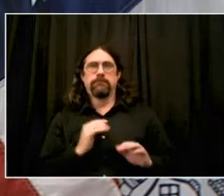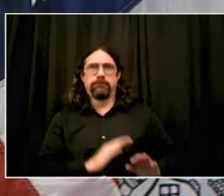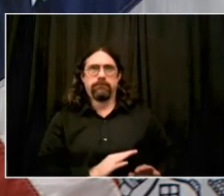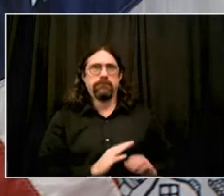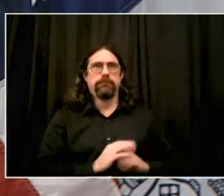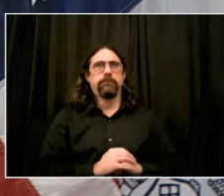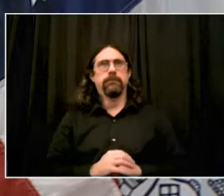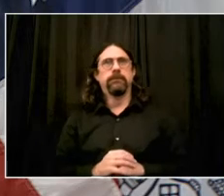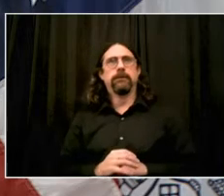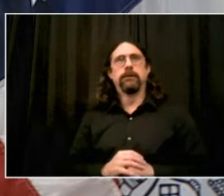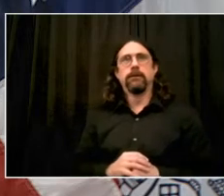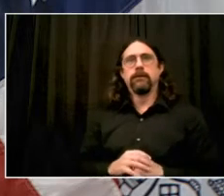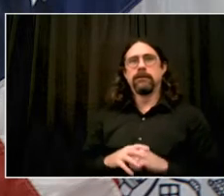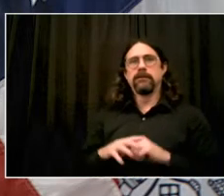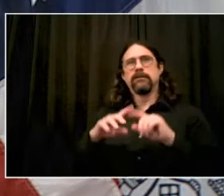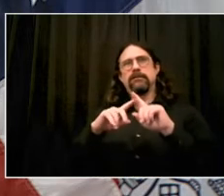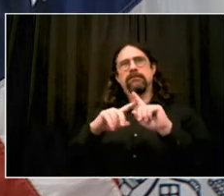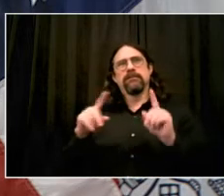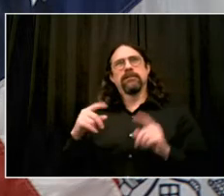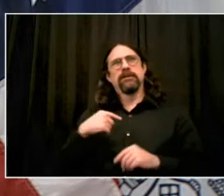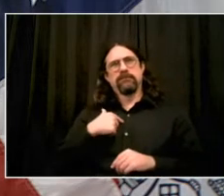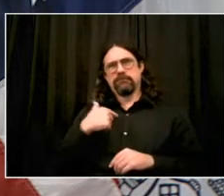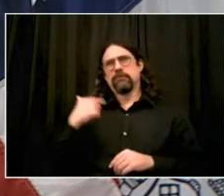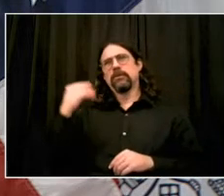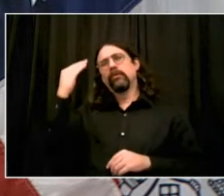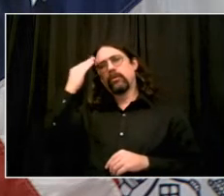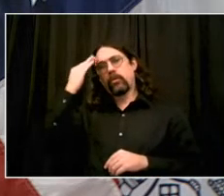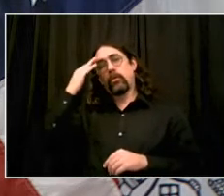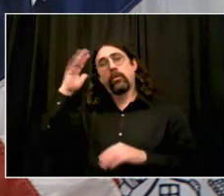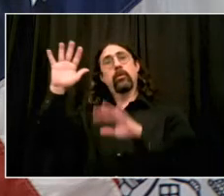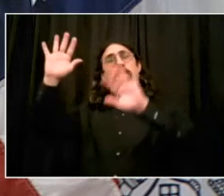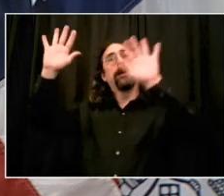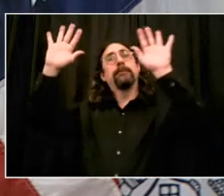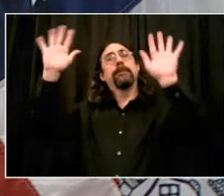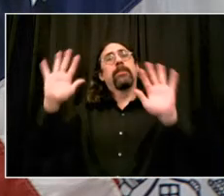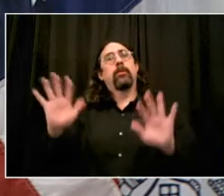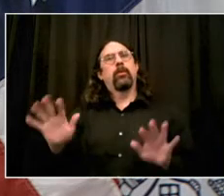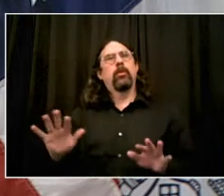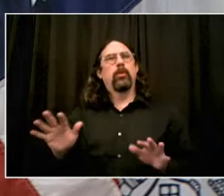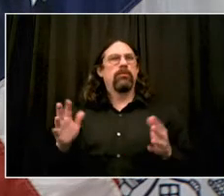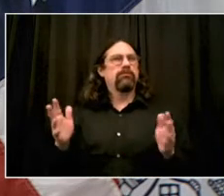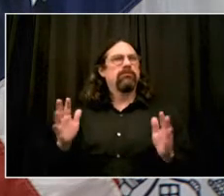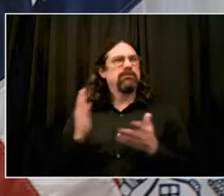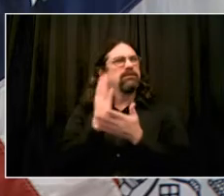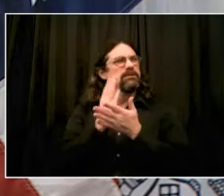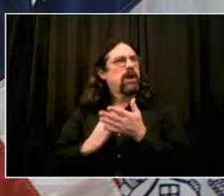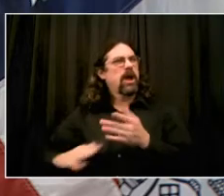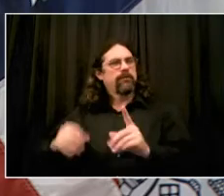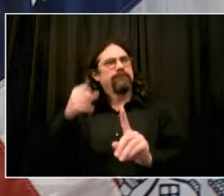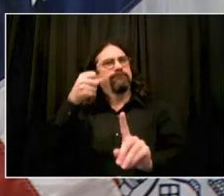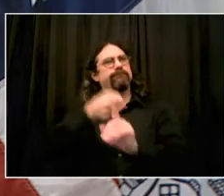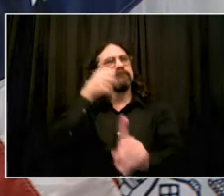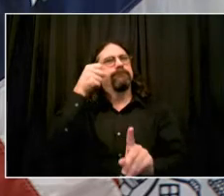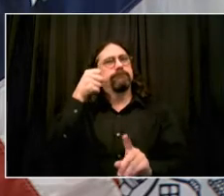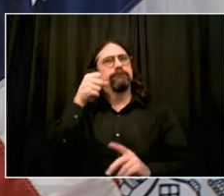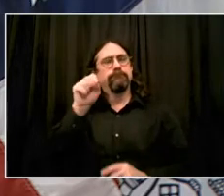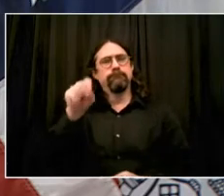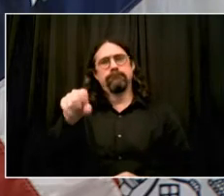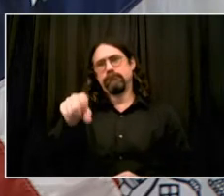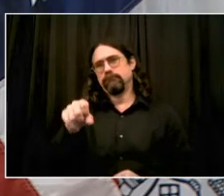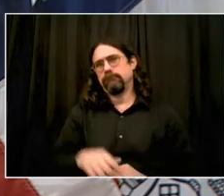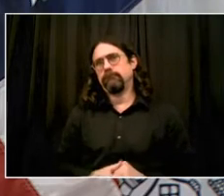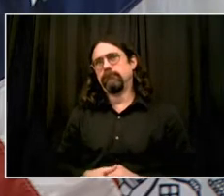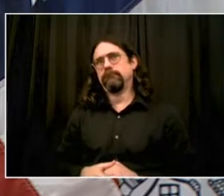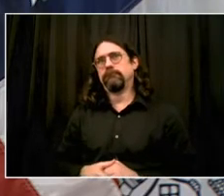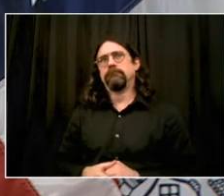by reducing building emissions, which is a huge percentage of our emissions in the city, we're going to go to the heart of the matter. We now have the toughest law literally